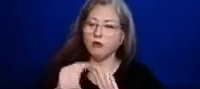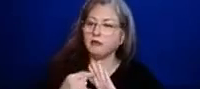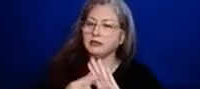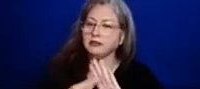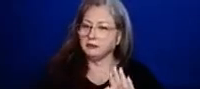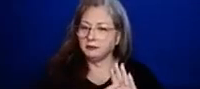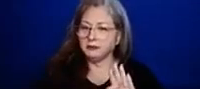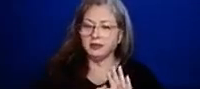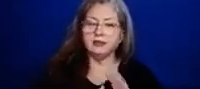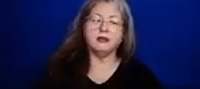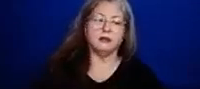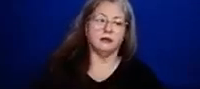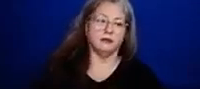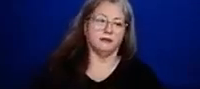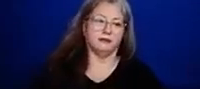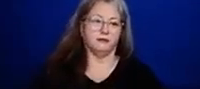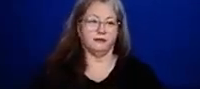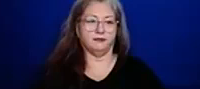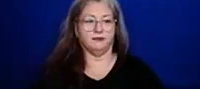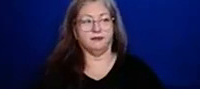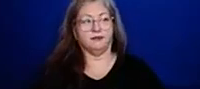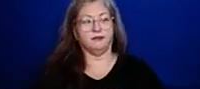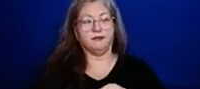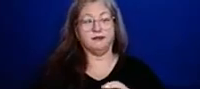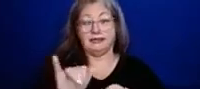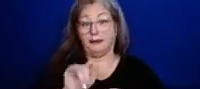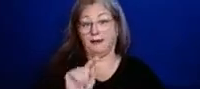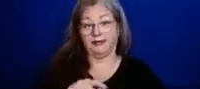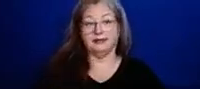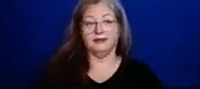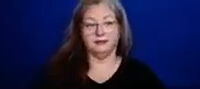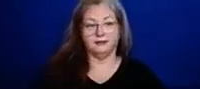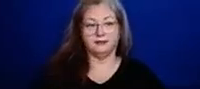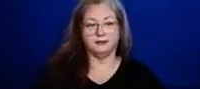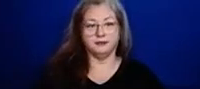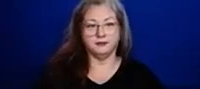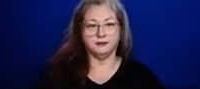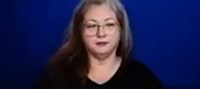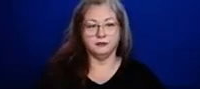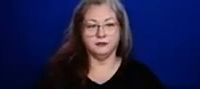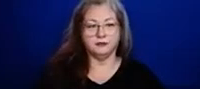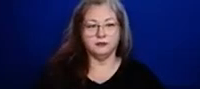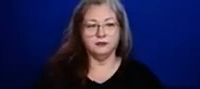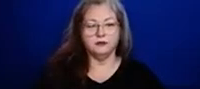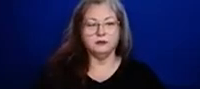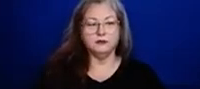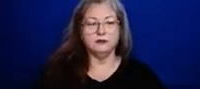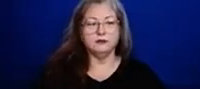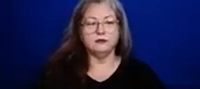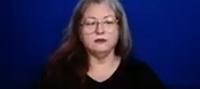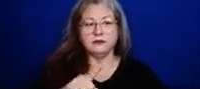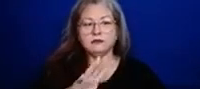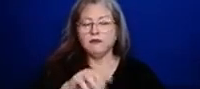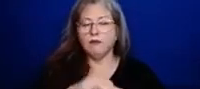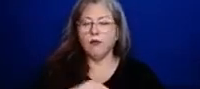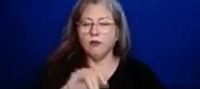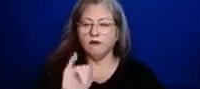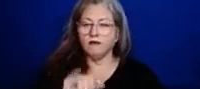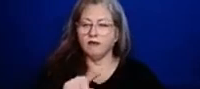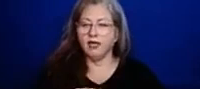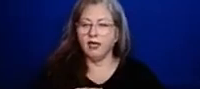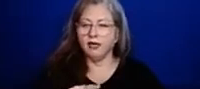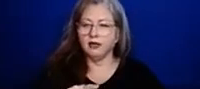many exhibits, this one too. So this is one of the